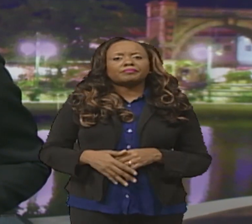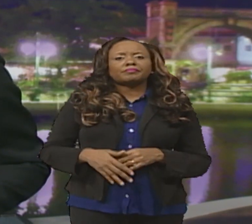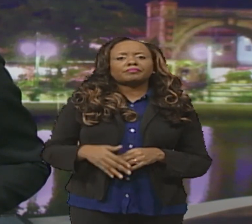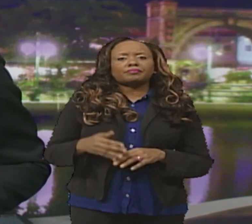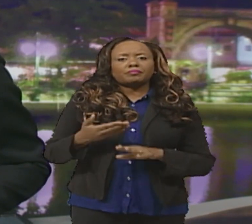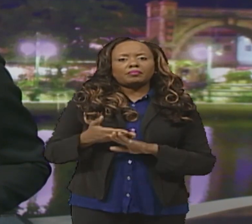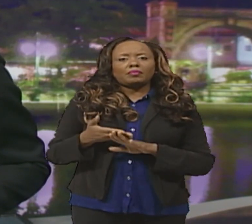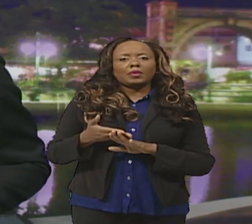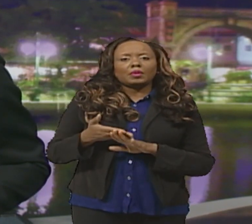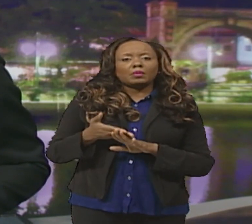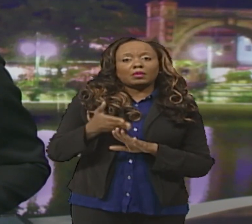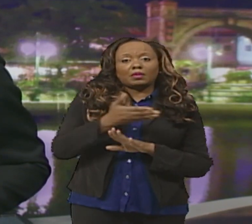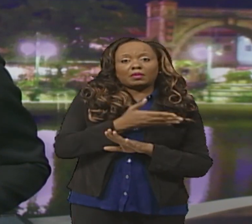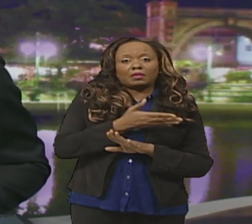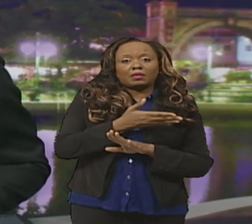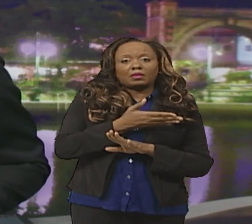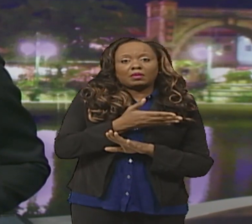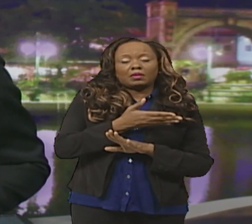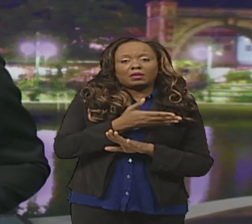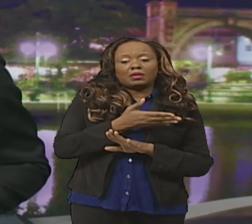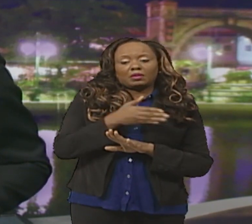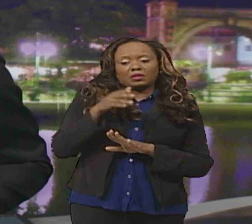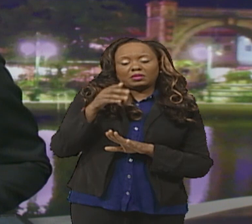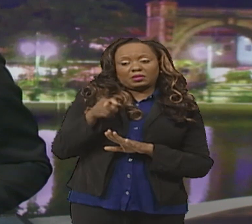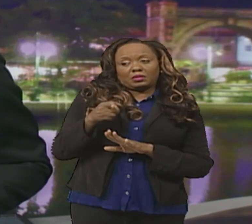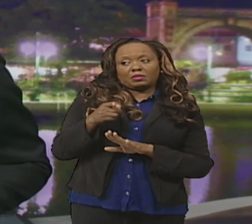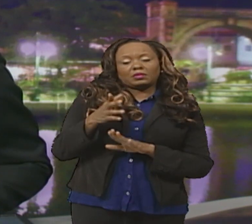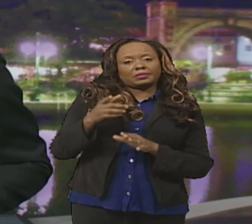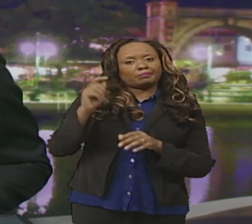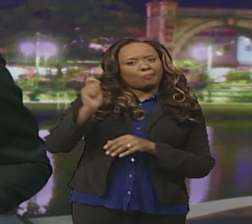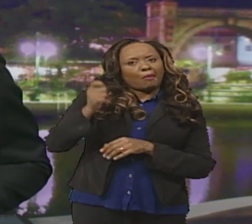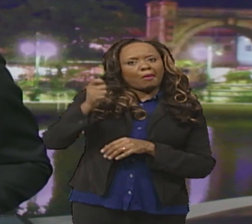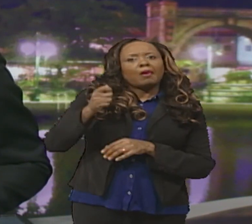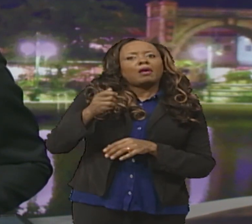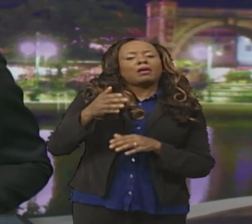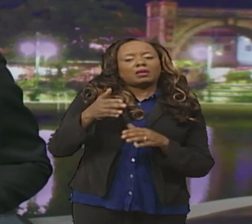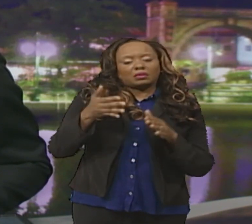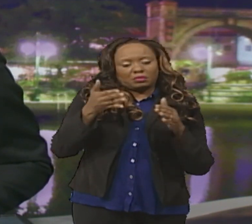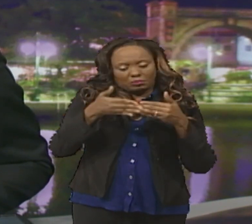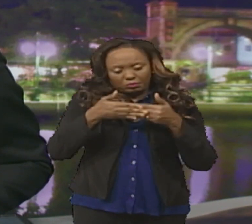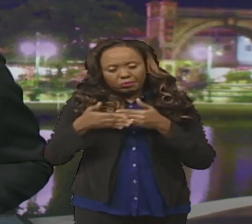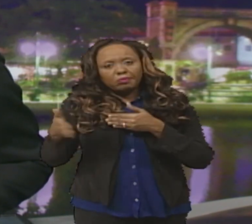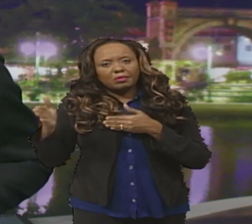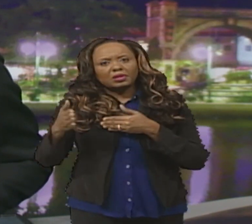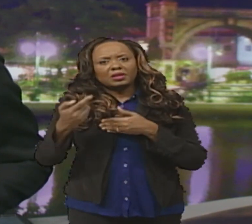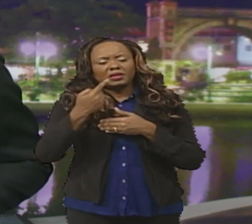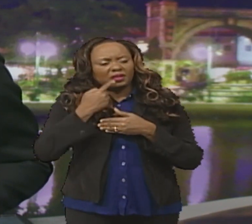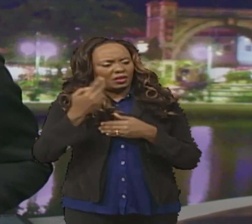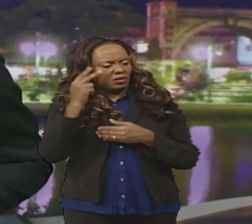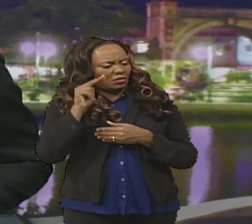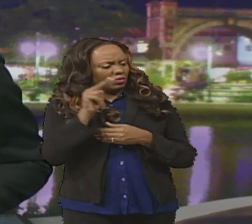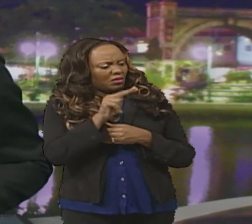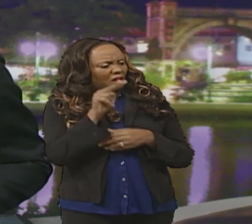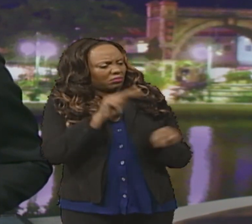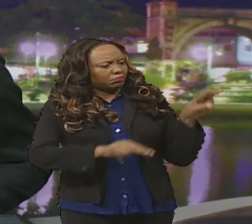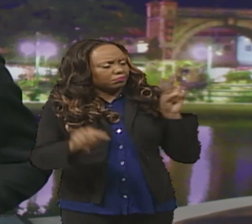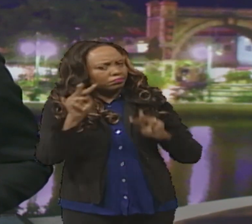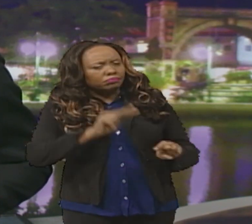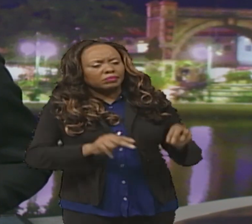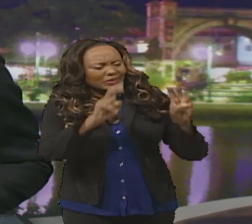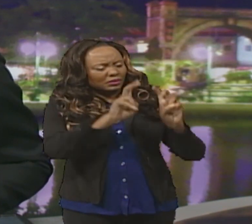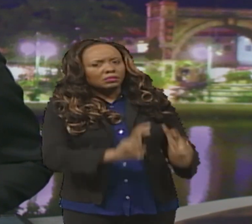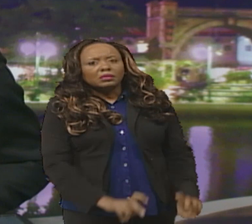she retired as a magistrate about 6 years ago, all the warning signs were there. Ms. Marshall Harris says what has to be